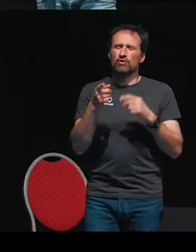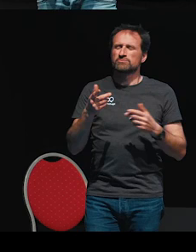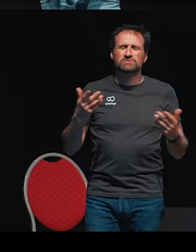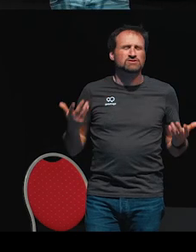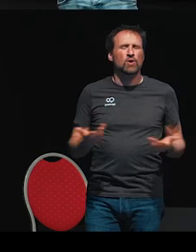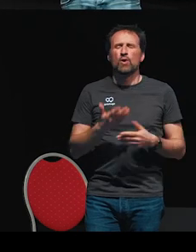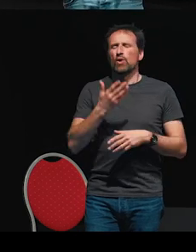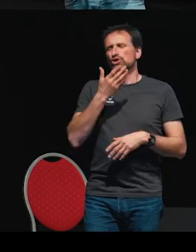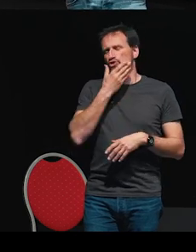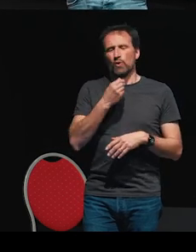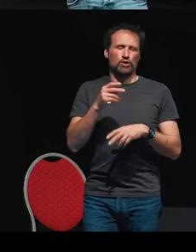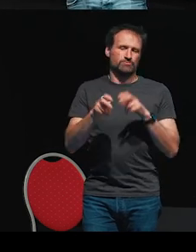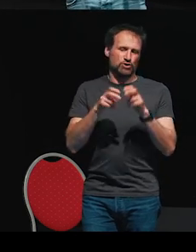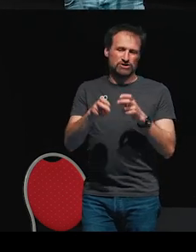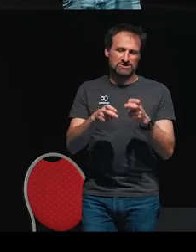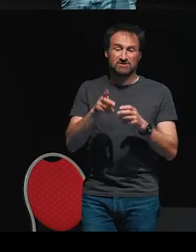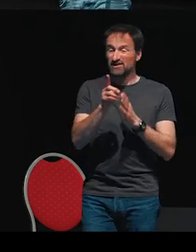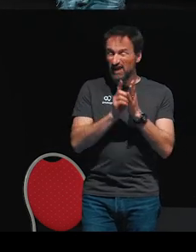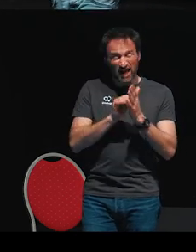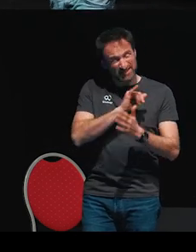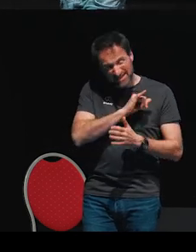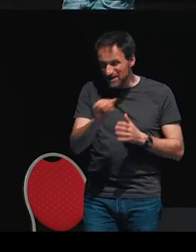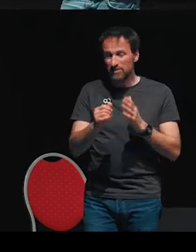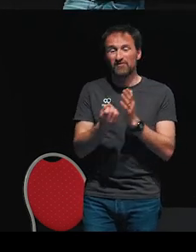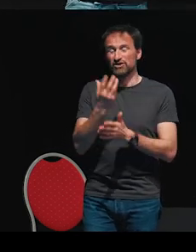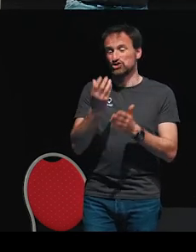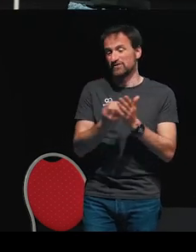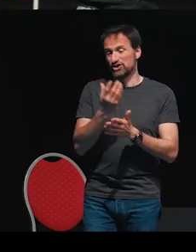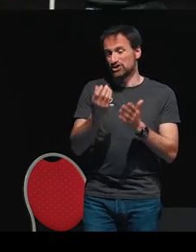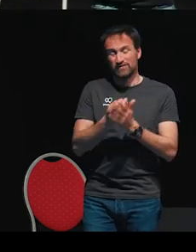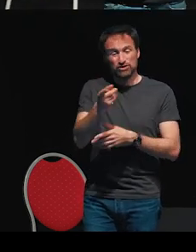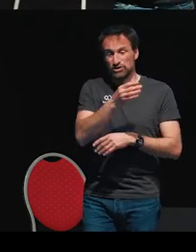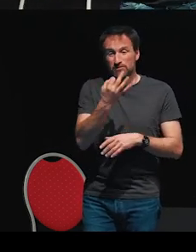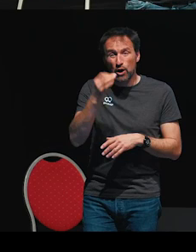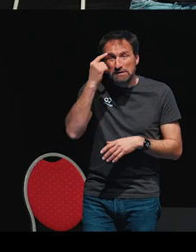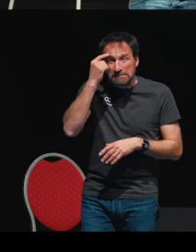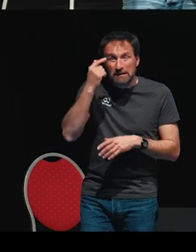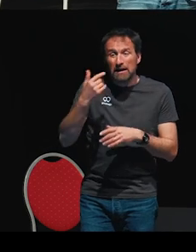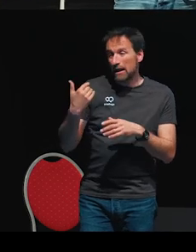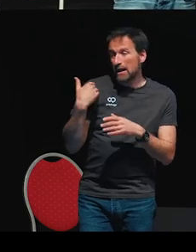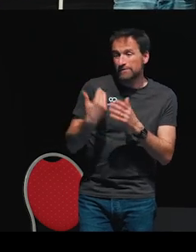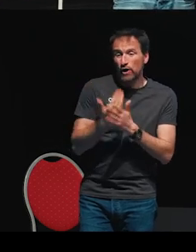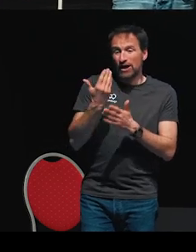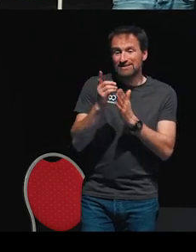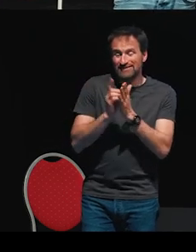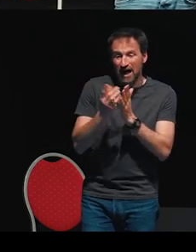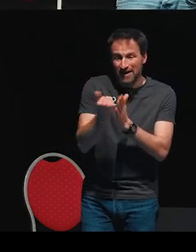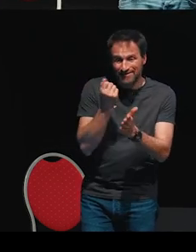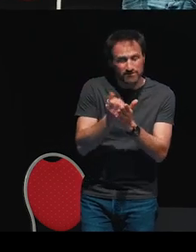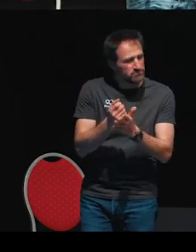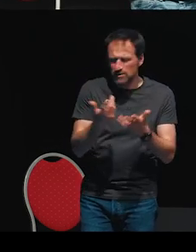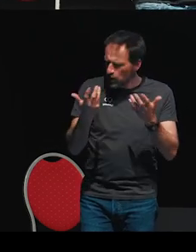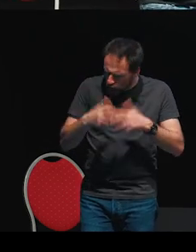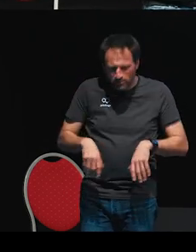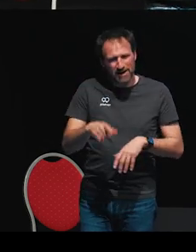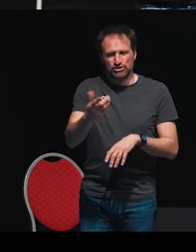use. Your data is always fresh. You don't have to care about getting the latest data because you will get the